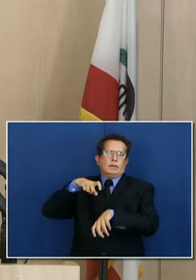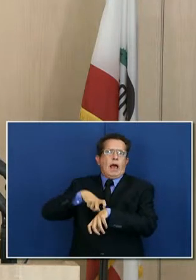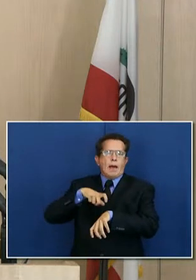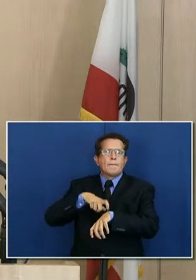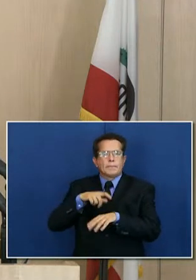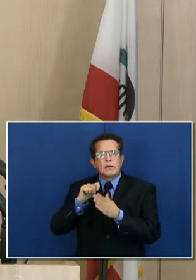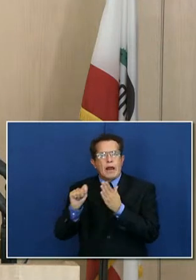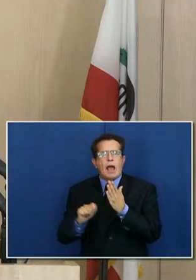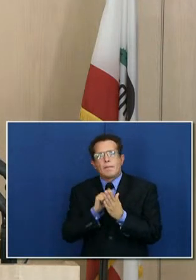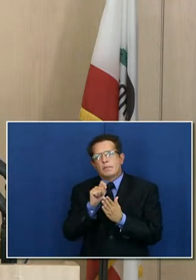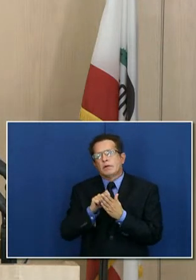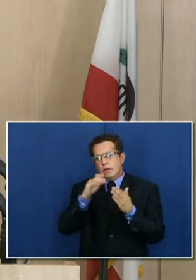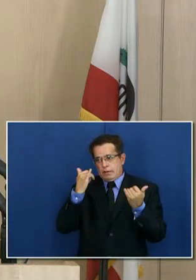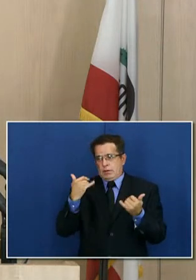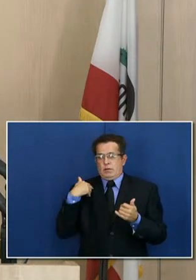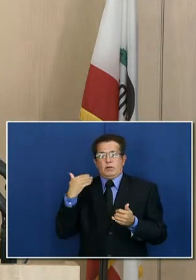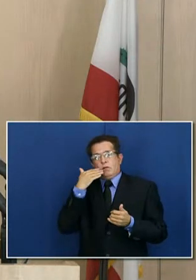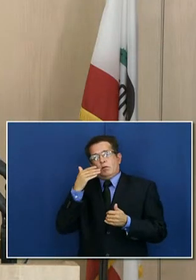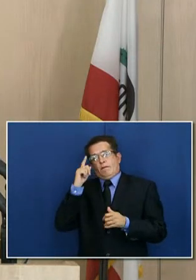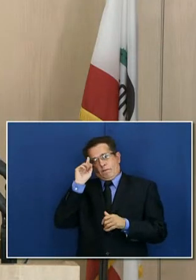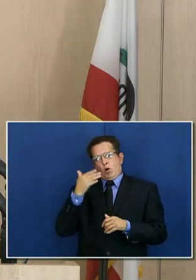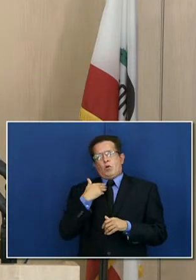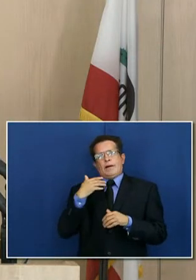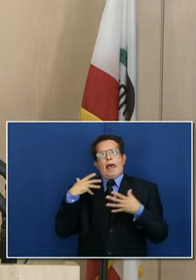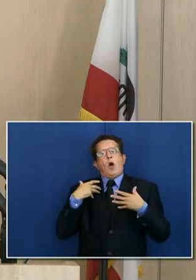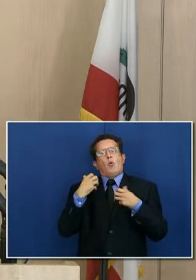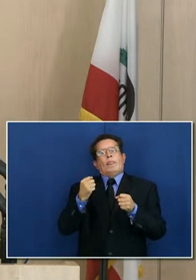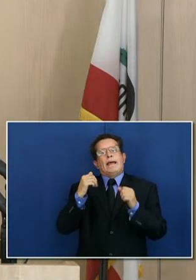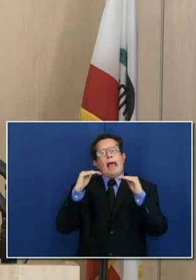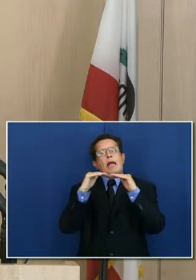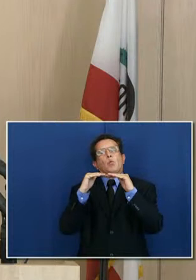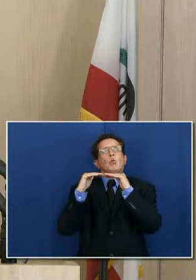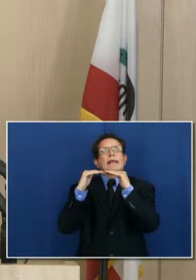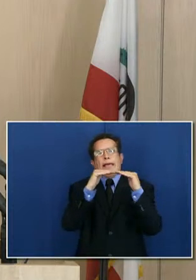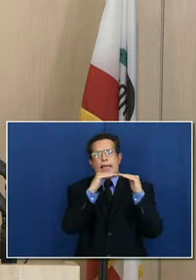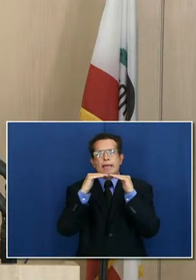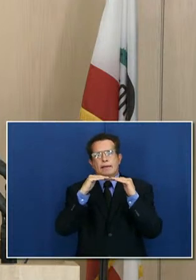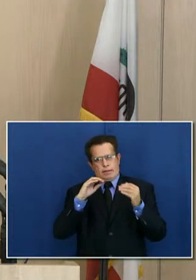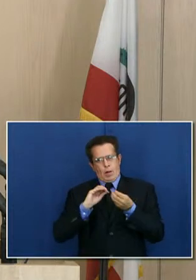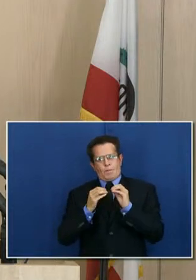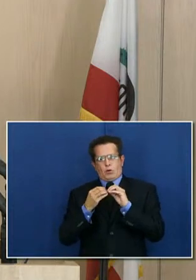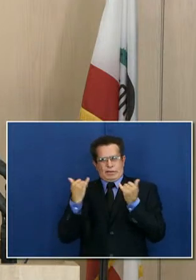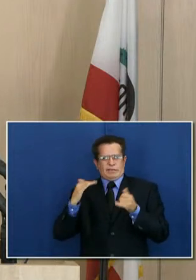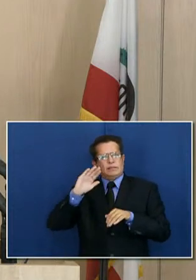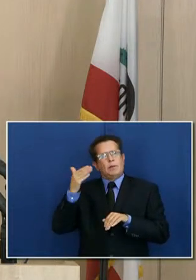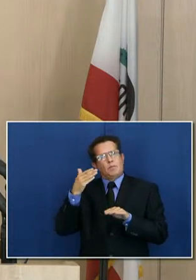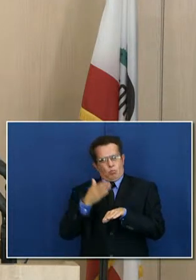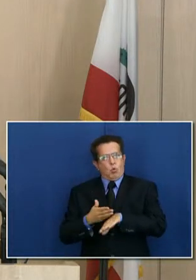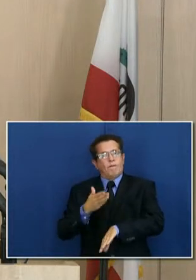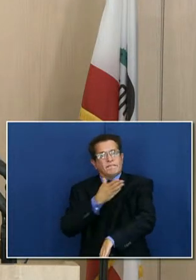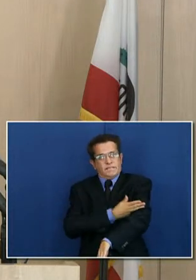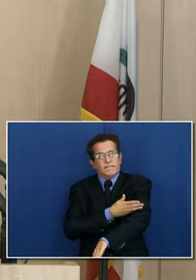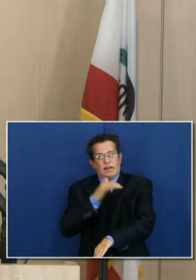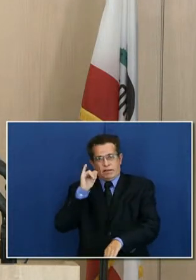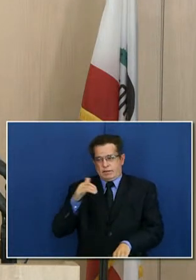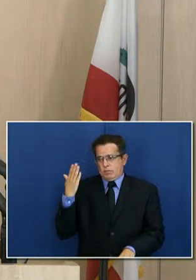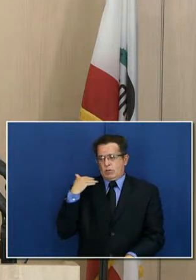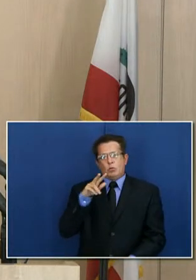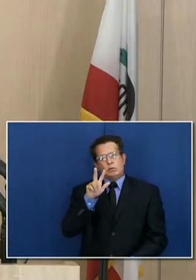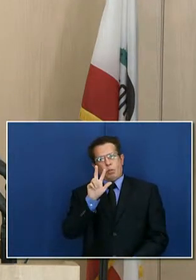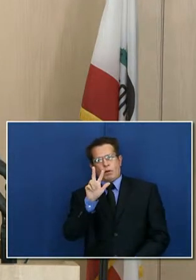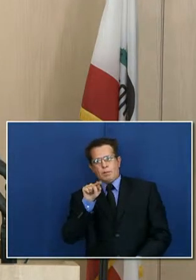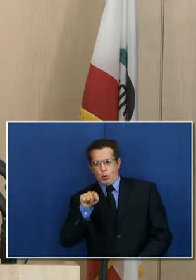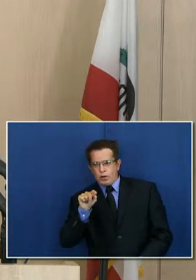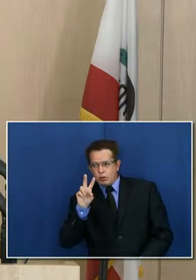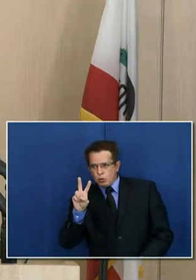good news yesterday as it relates to our health equity metric. This health equity metric is improving. Over the last 3 weeks, we went from